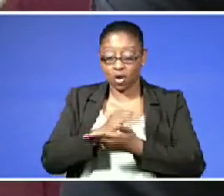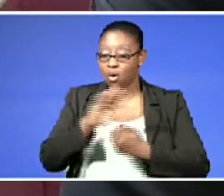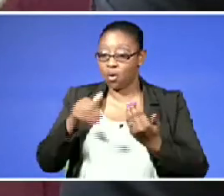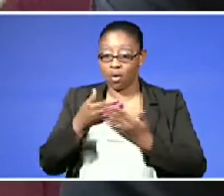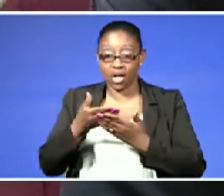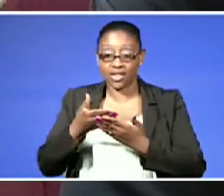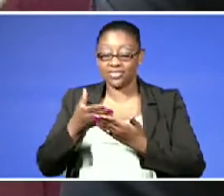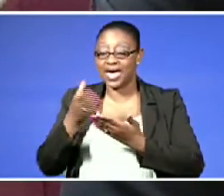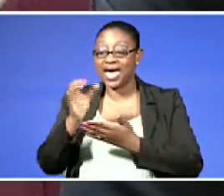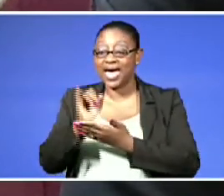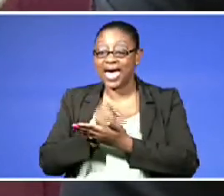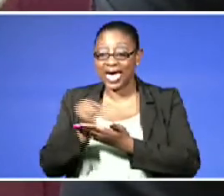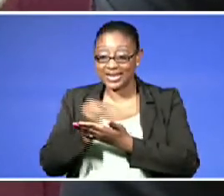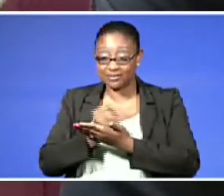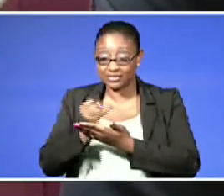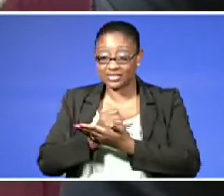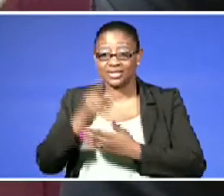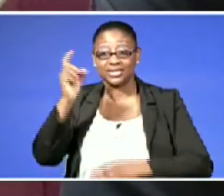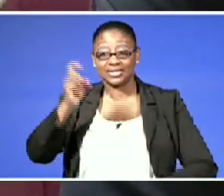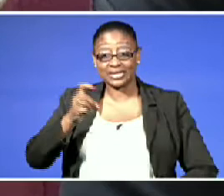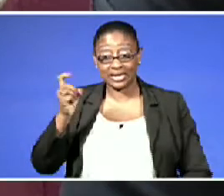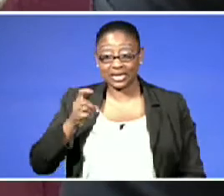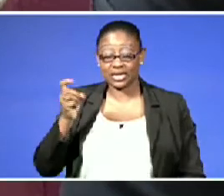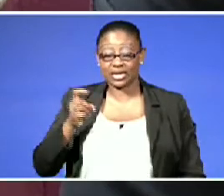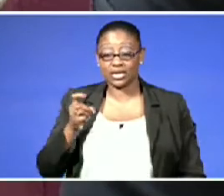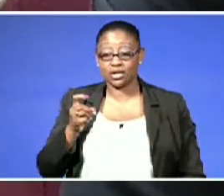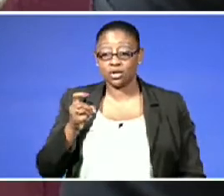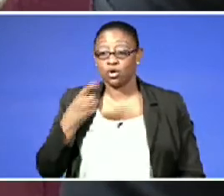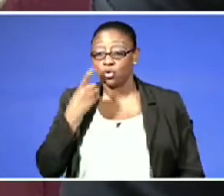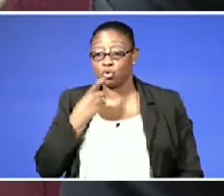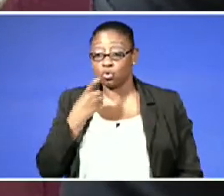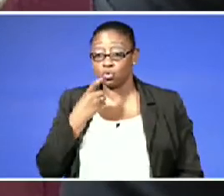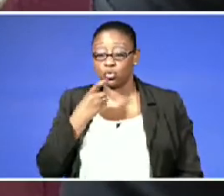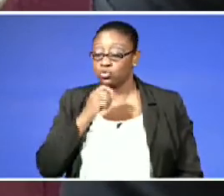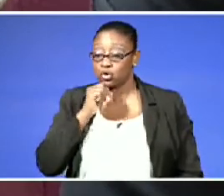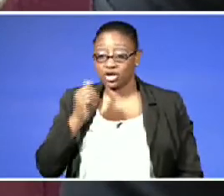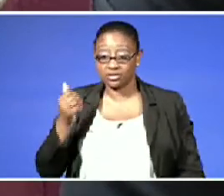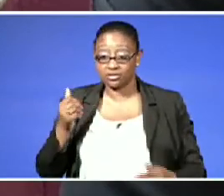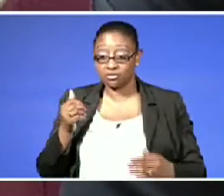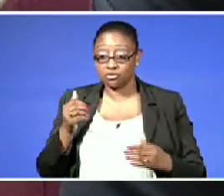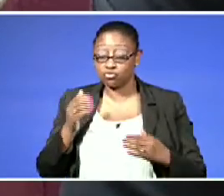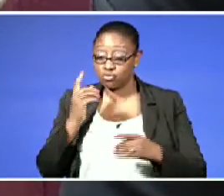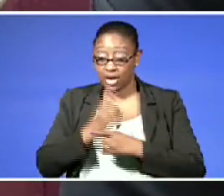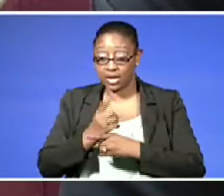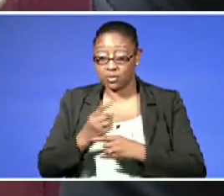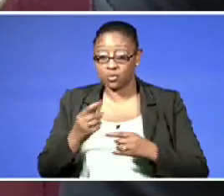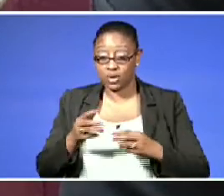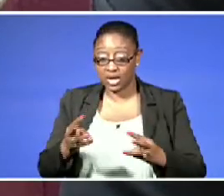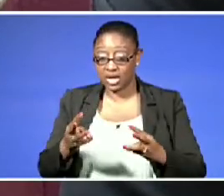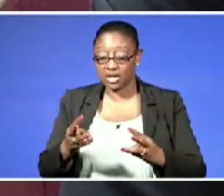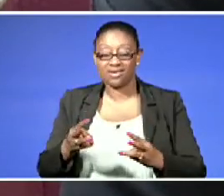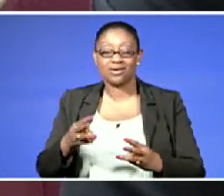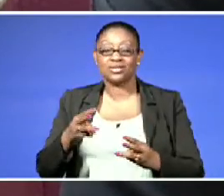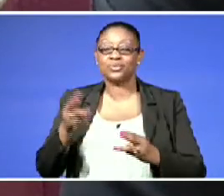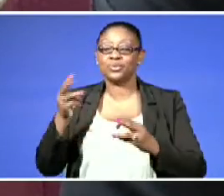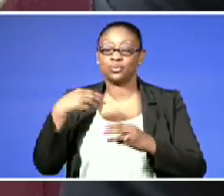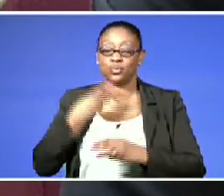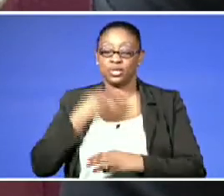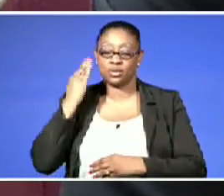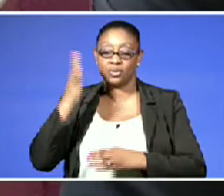country, and generally speaking, to lay a foundation for a civil and